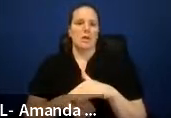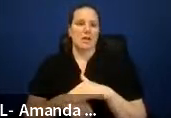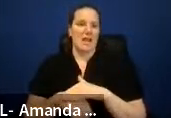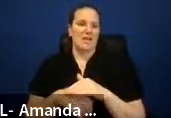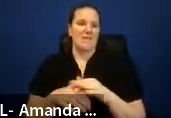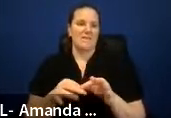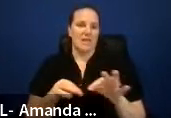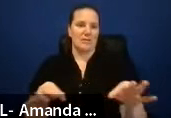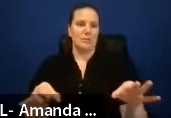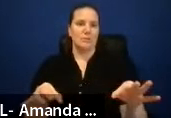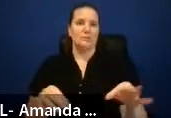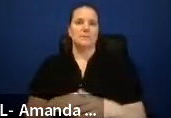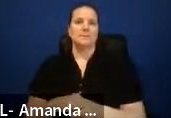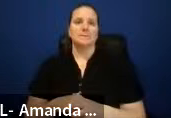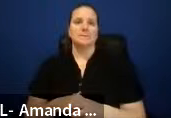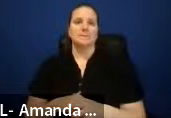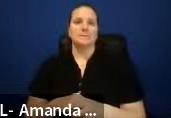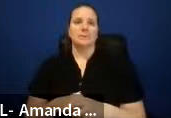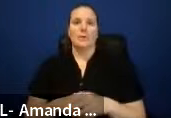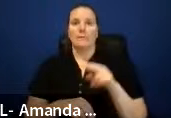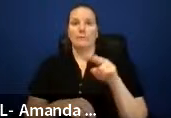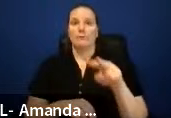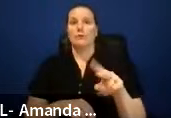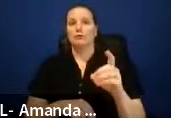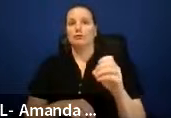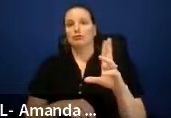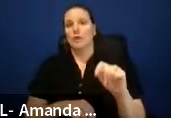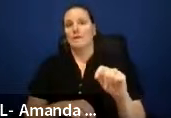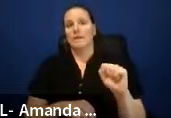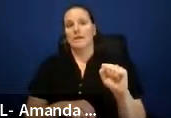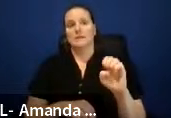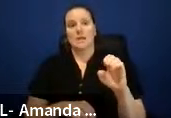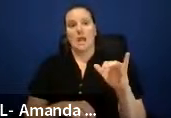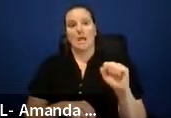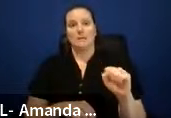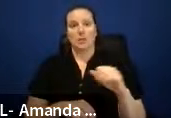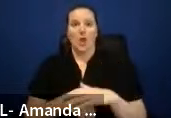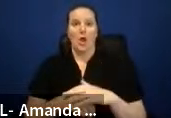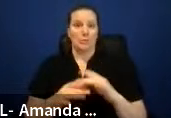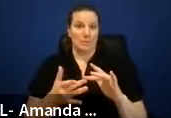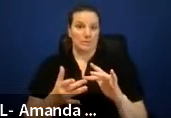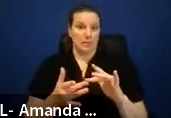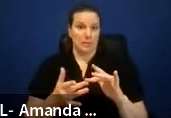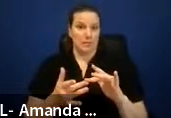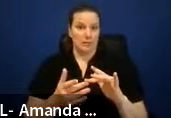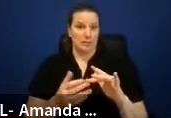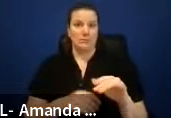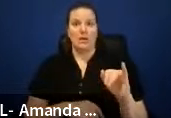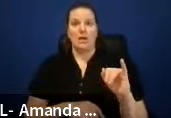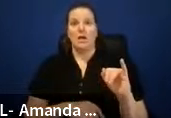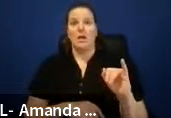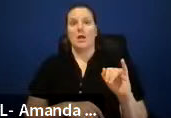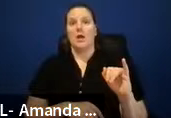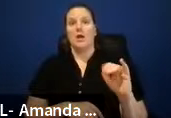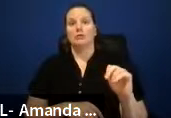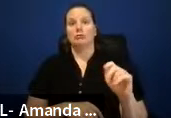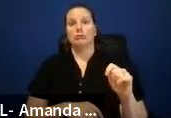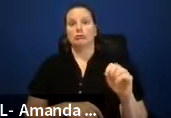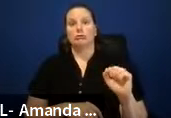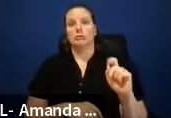language. You can view the draft supplemental document on our website at interstatebridge.org,